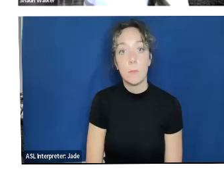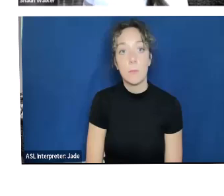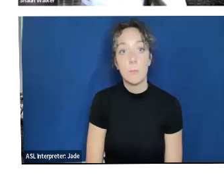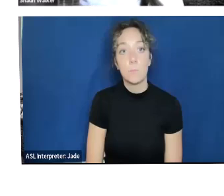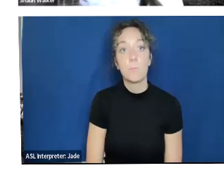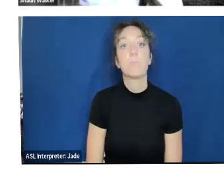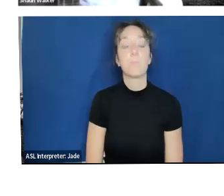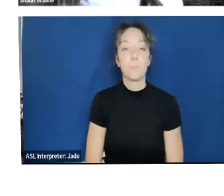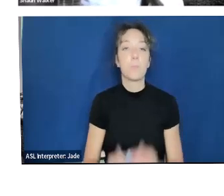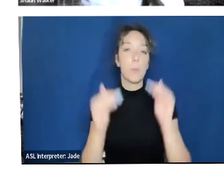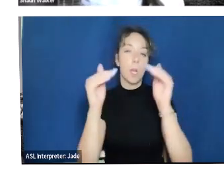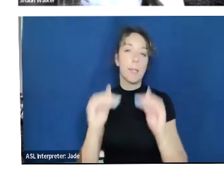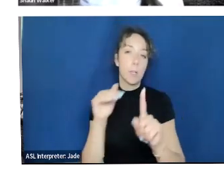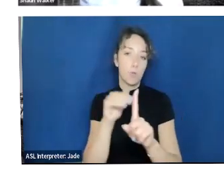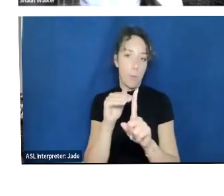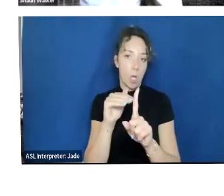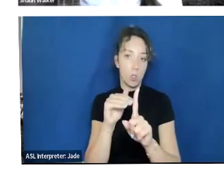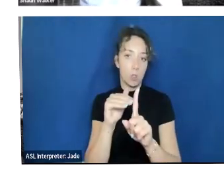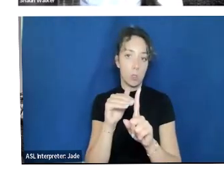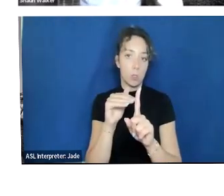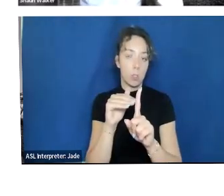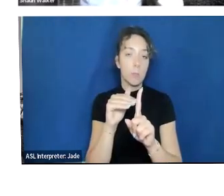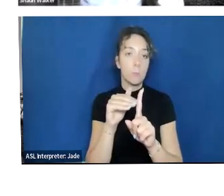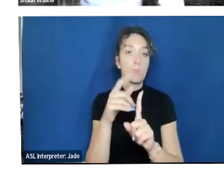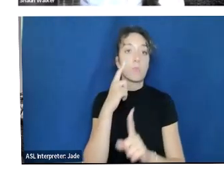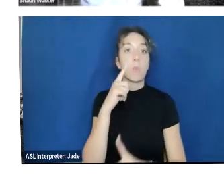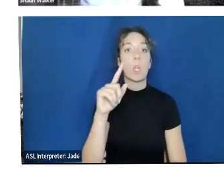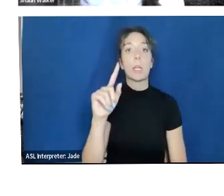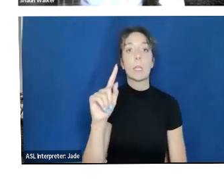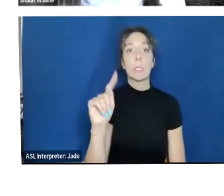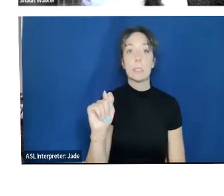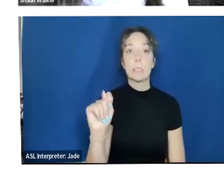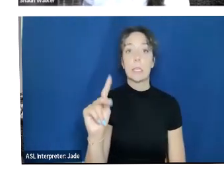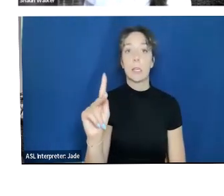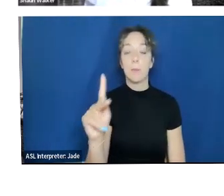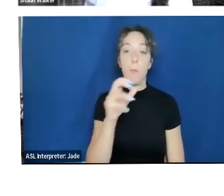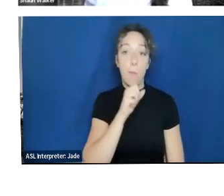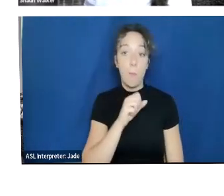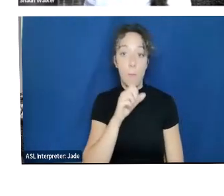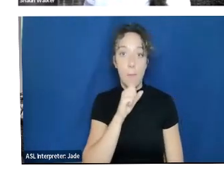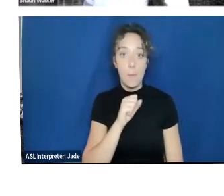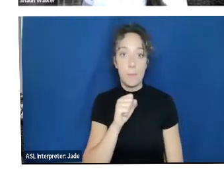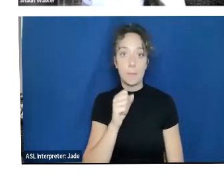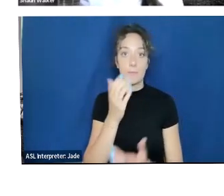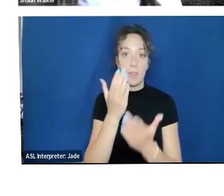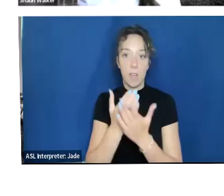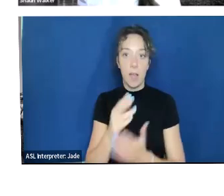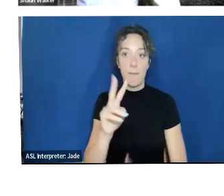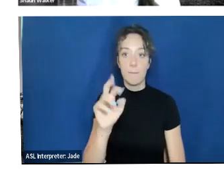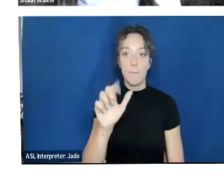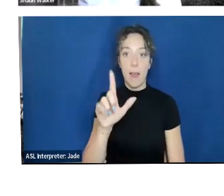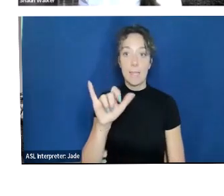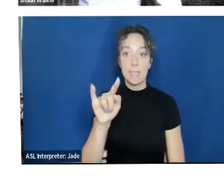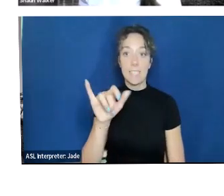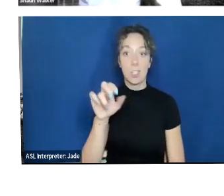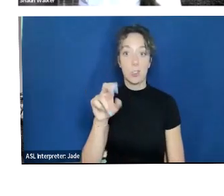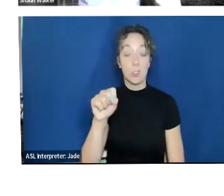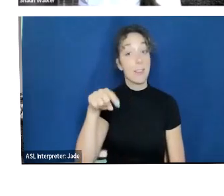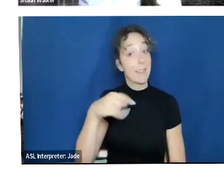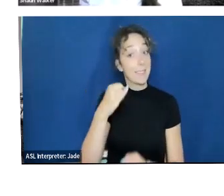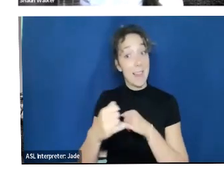Our next reminder is around the TK age validations. This is the last year of the TK